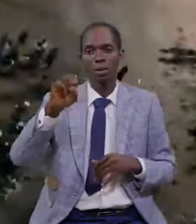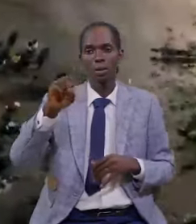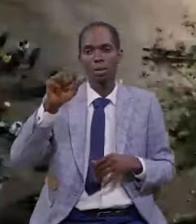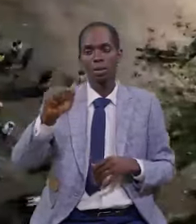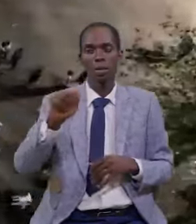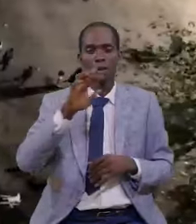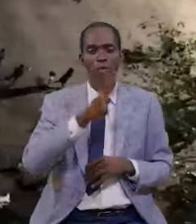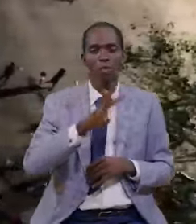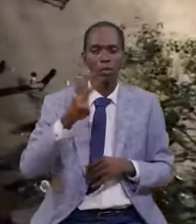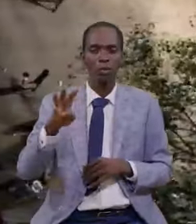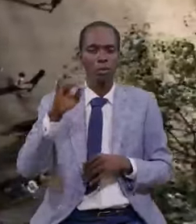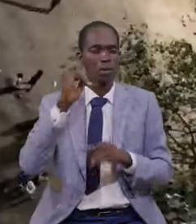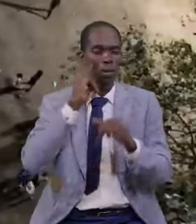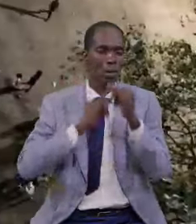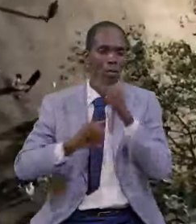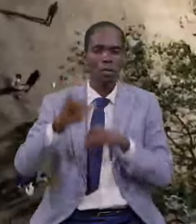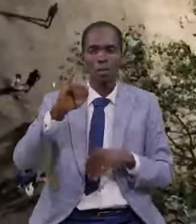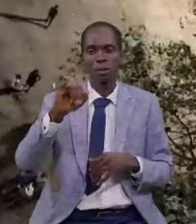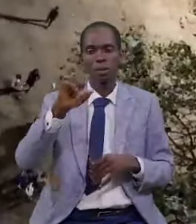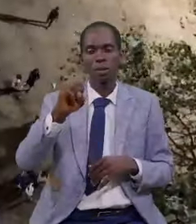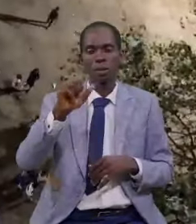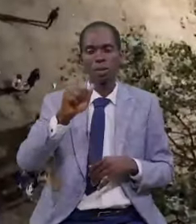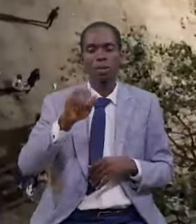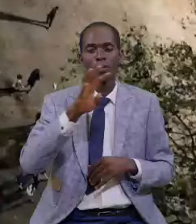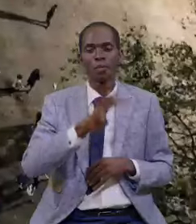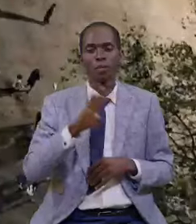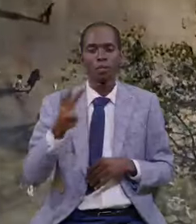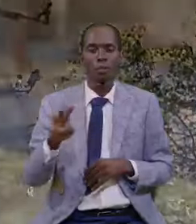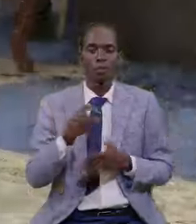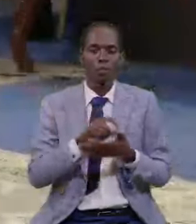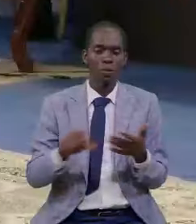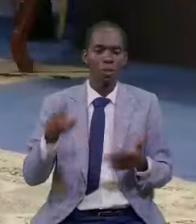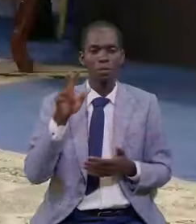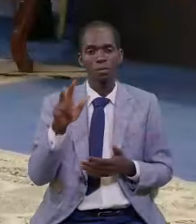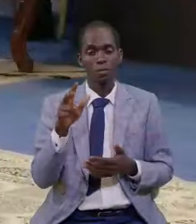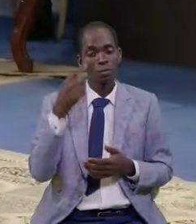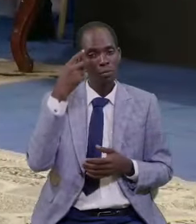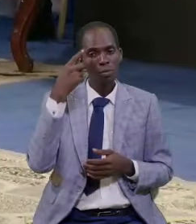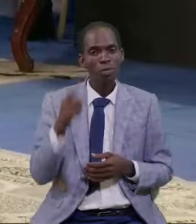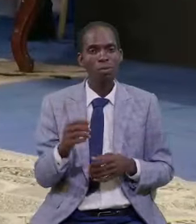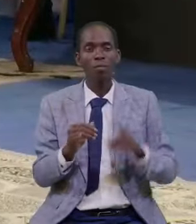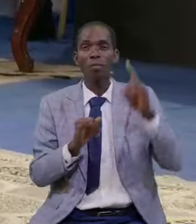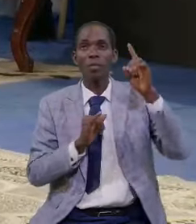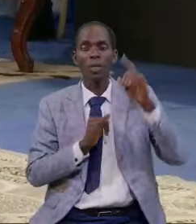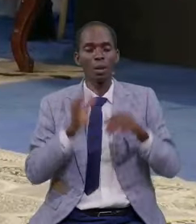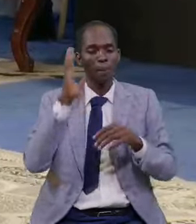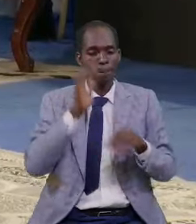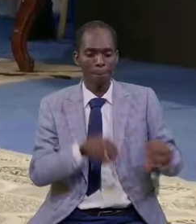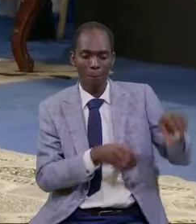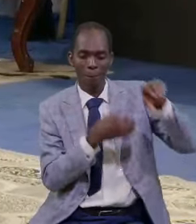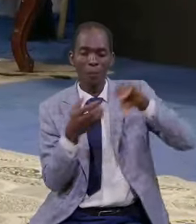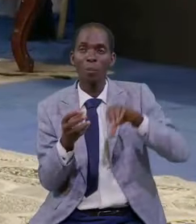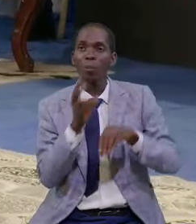Isaiah chapter 44, I'm reading from verse 3. For I will pour water on him that is